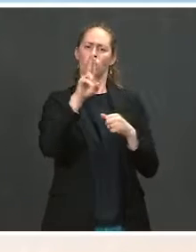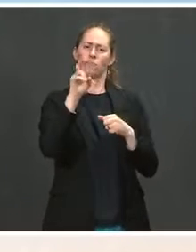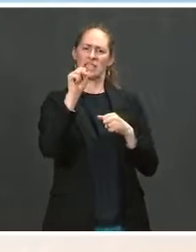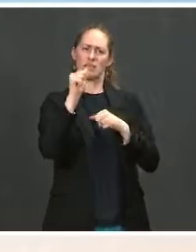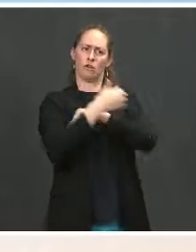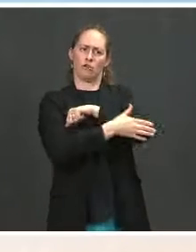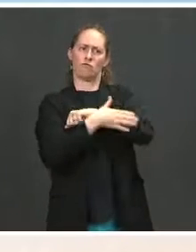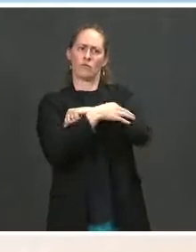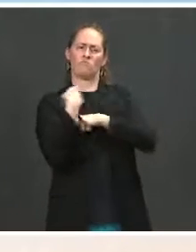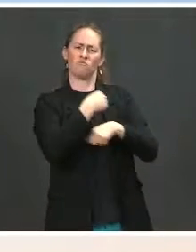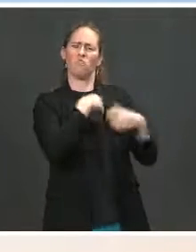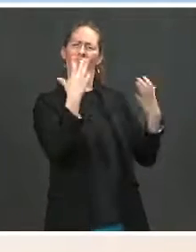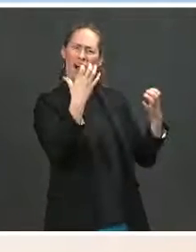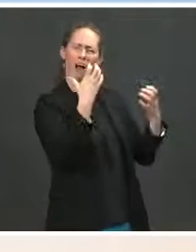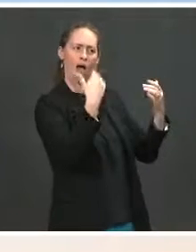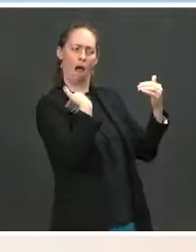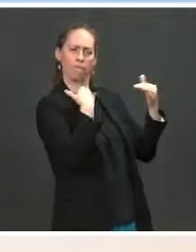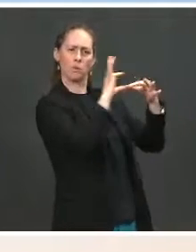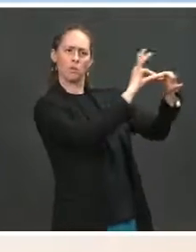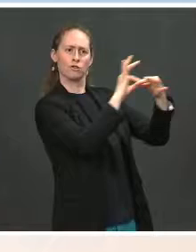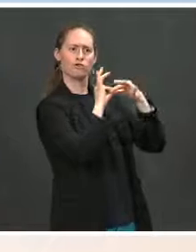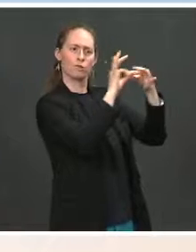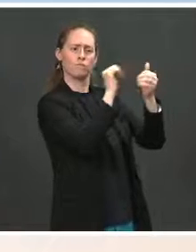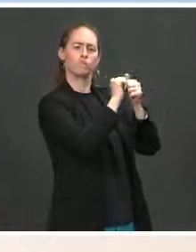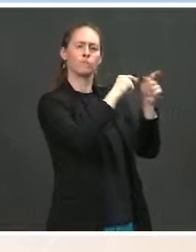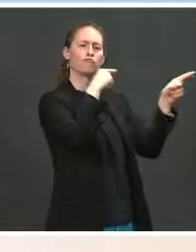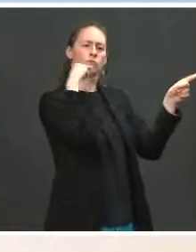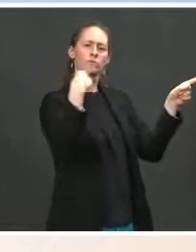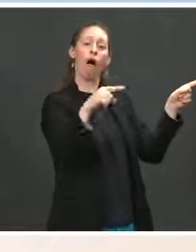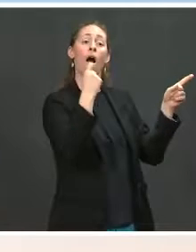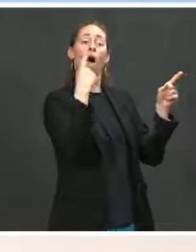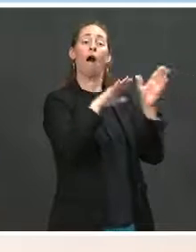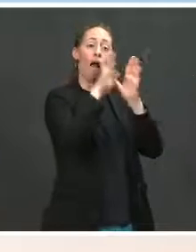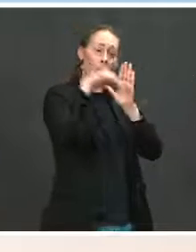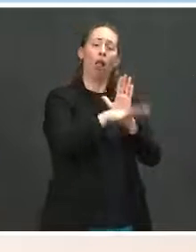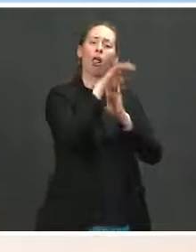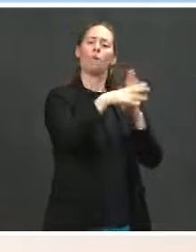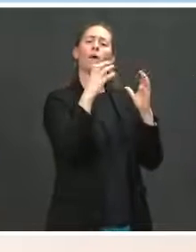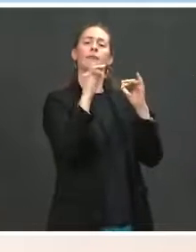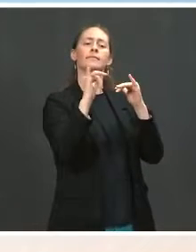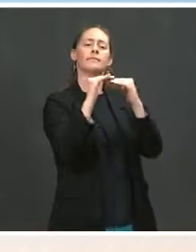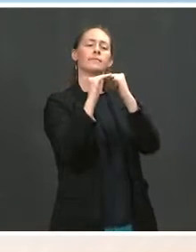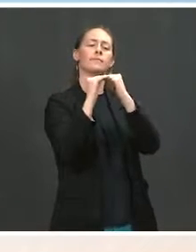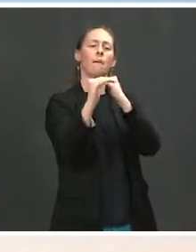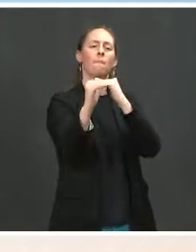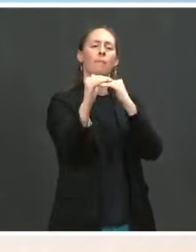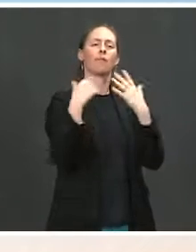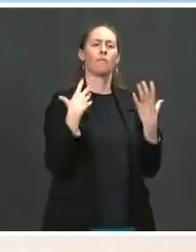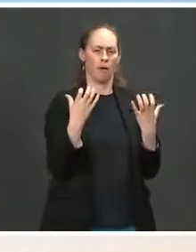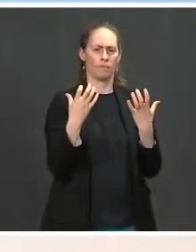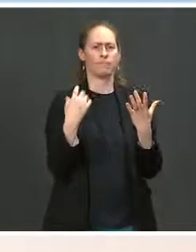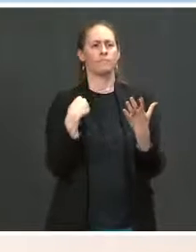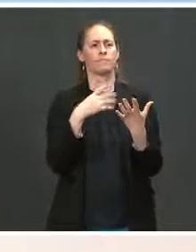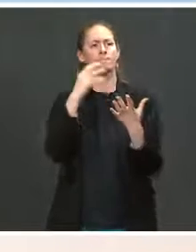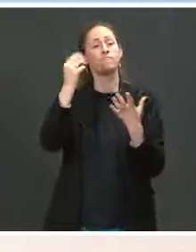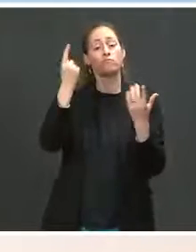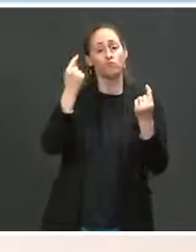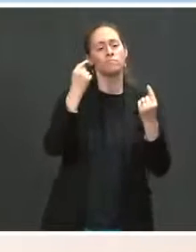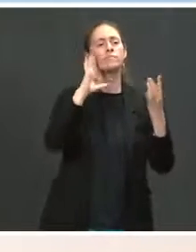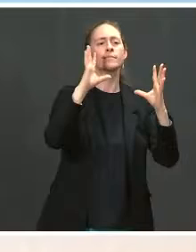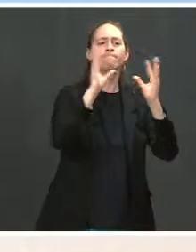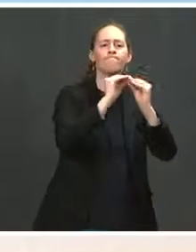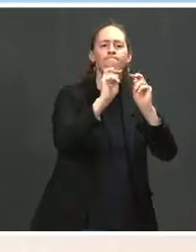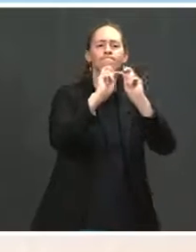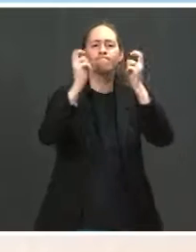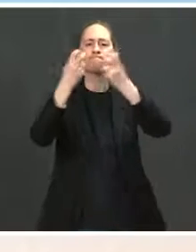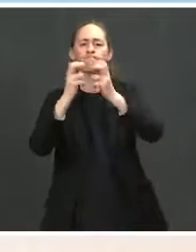with Russia, to stabilize that relationship. And certainly having a discussion, having a summit would be an opportunity to discuss areas